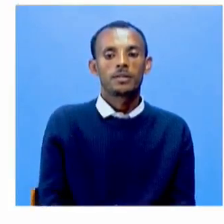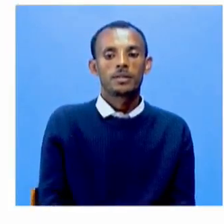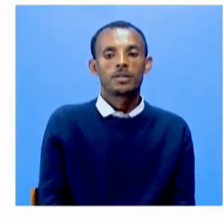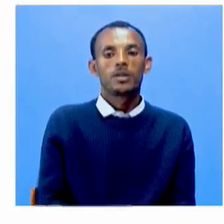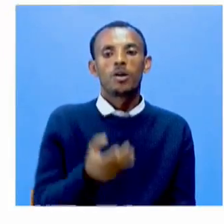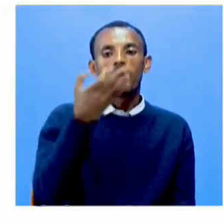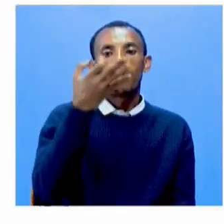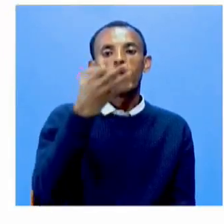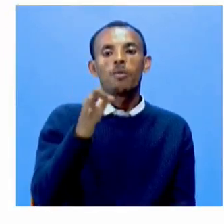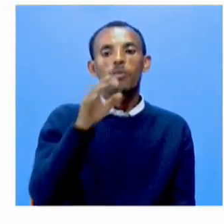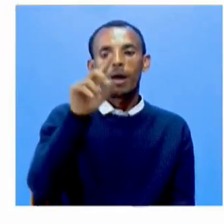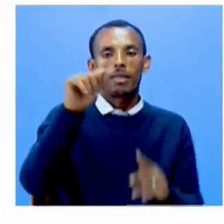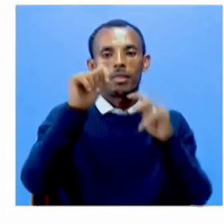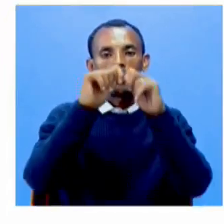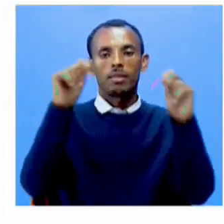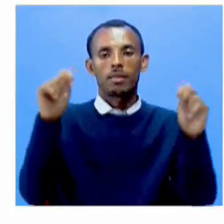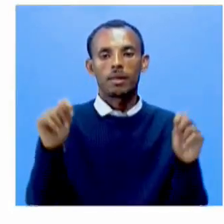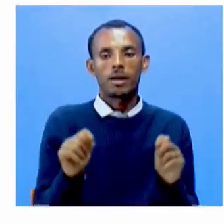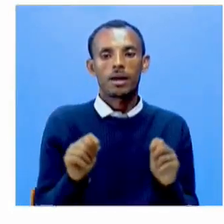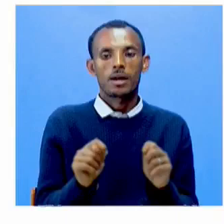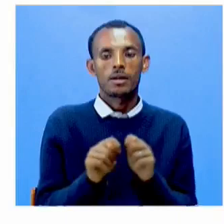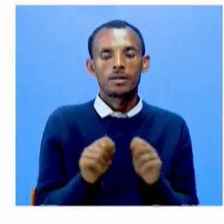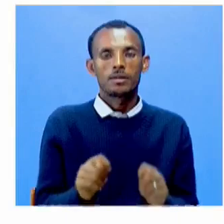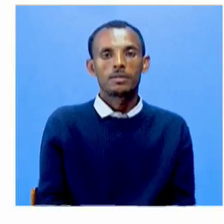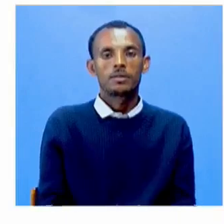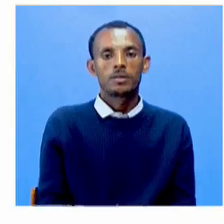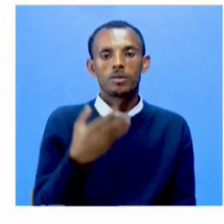of one triangle